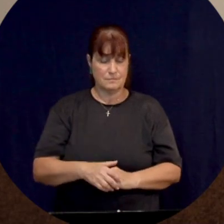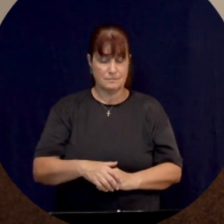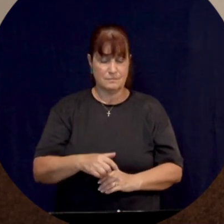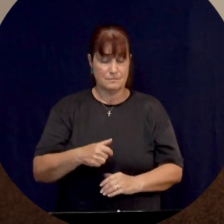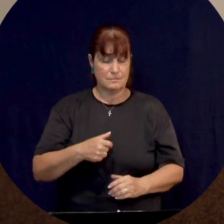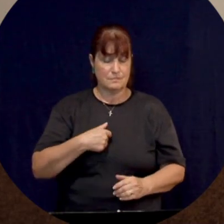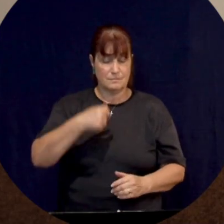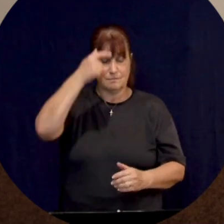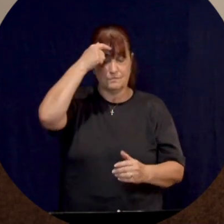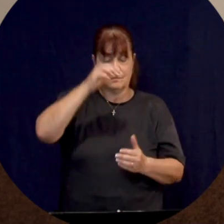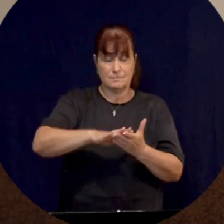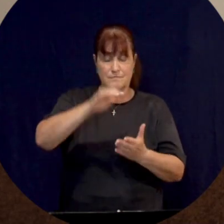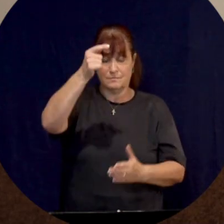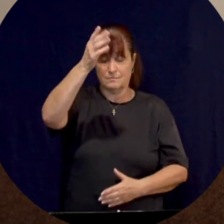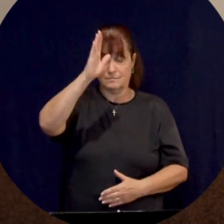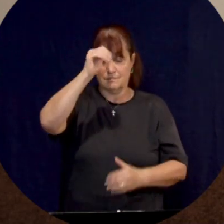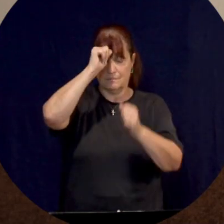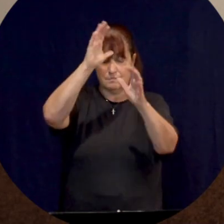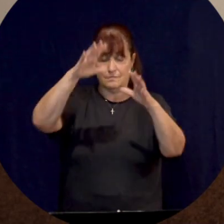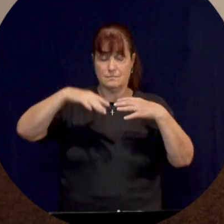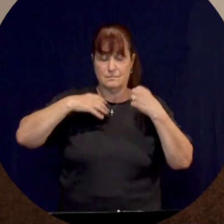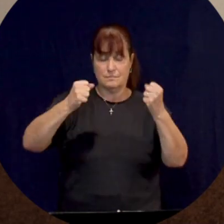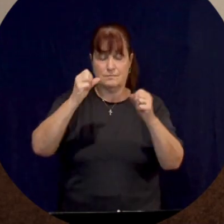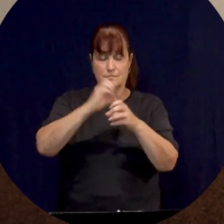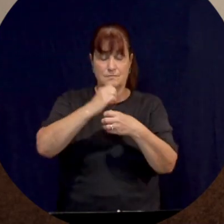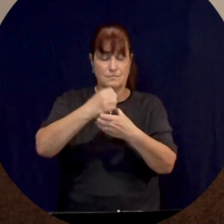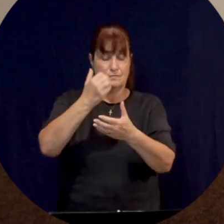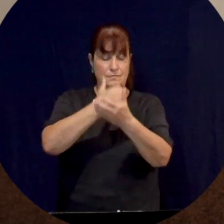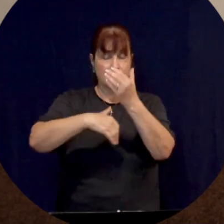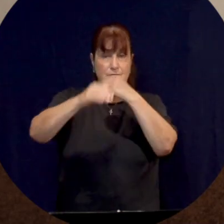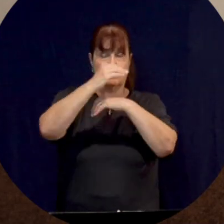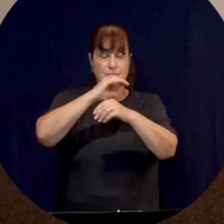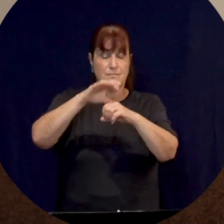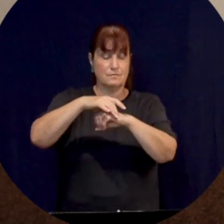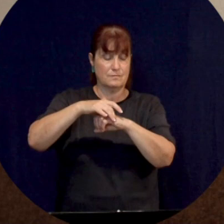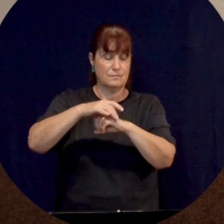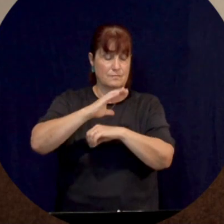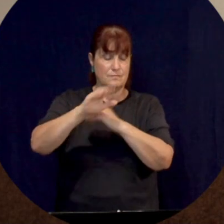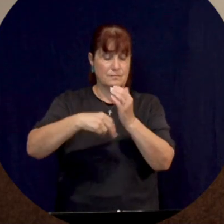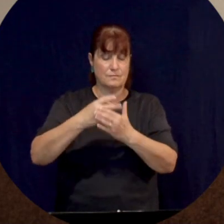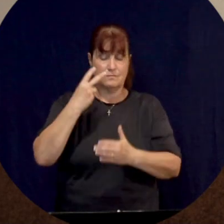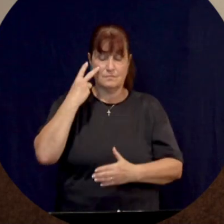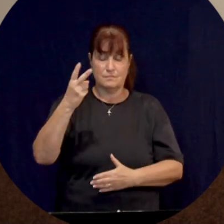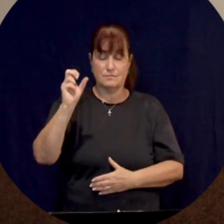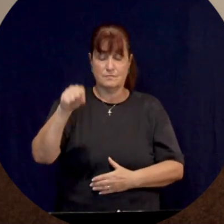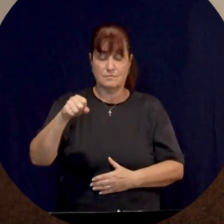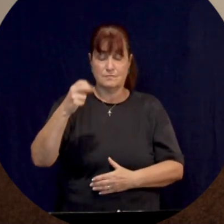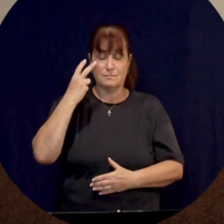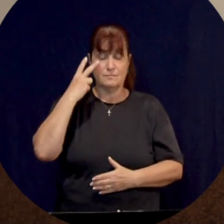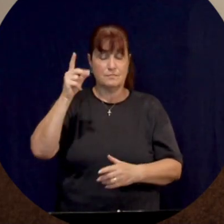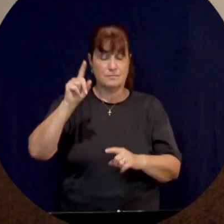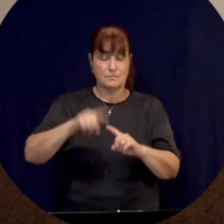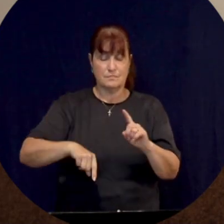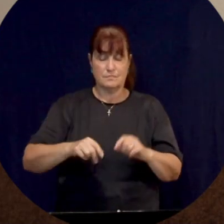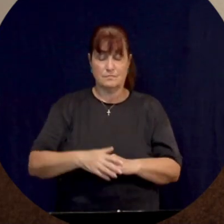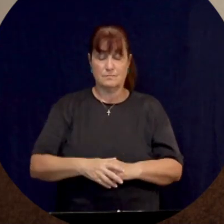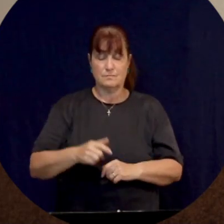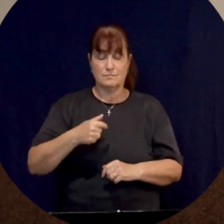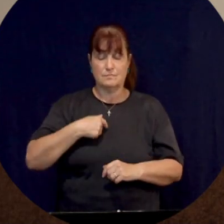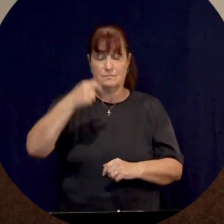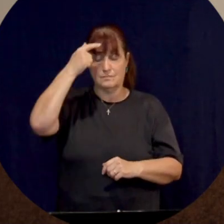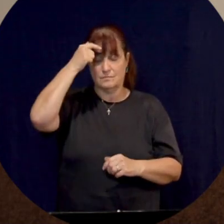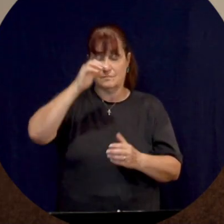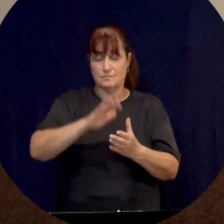I believe in one God, the Father Almighty, maker of heaven and earth, of all things visible and